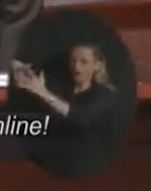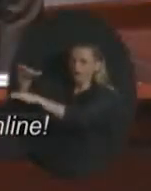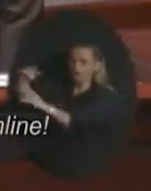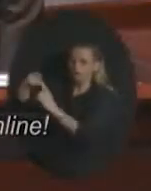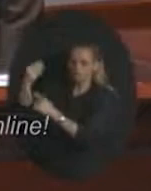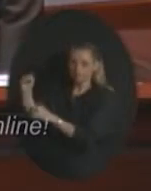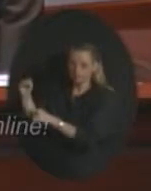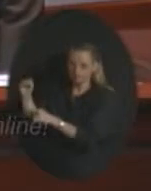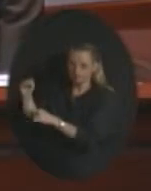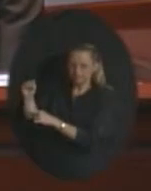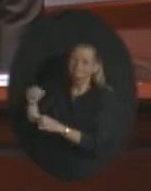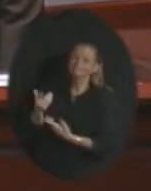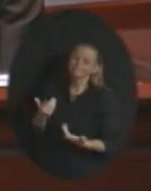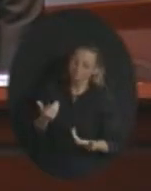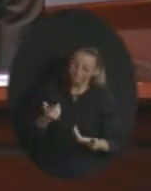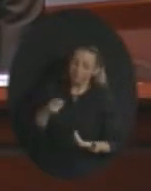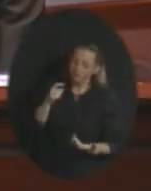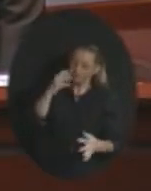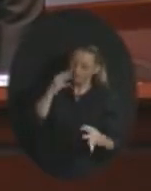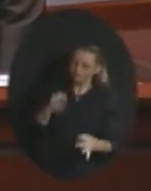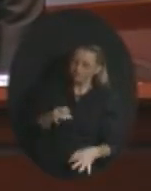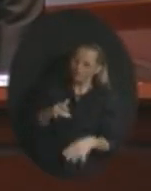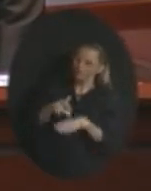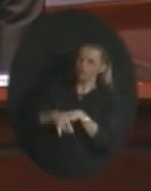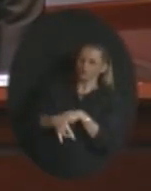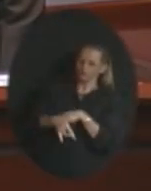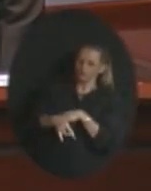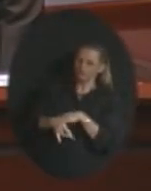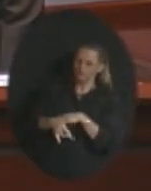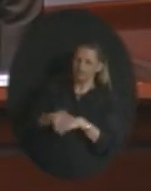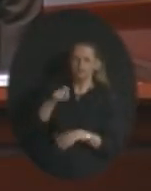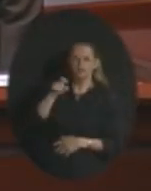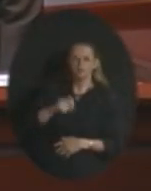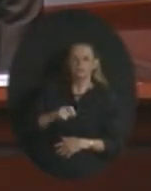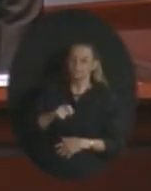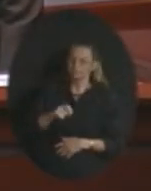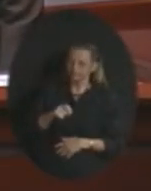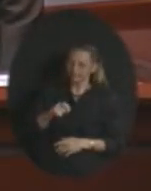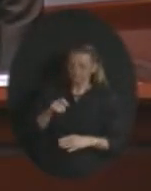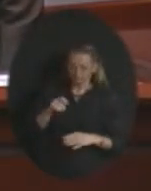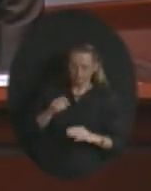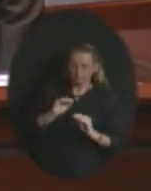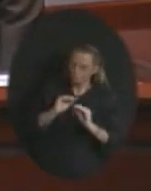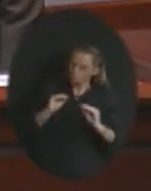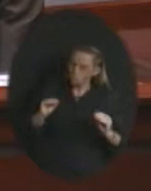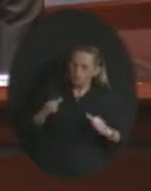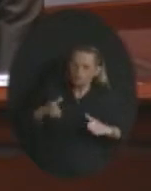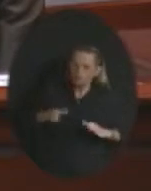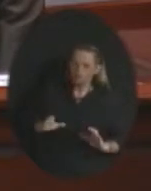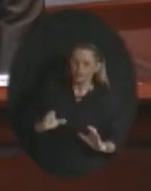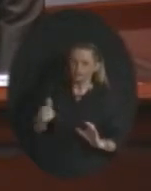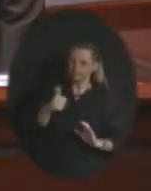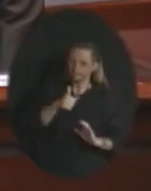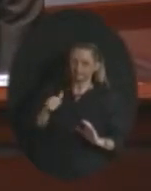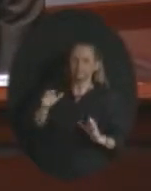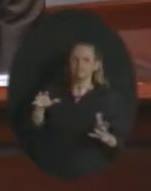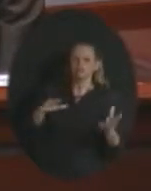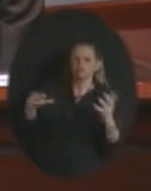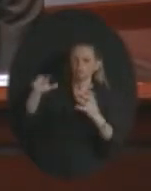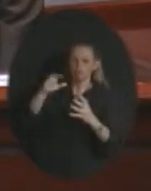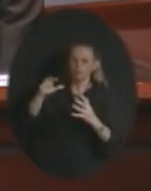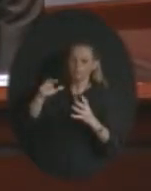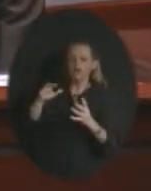can be absolutely no chance. Oh. I mean, I fully understand, but there are schools that have outside graduation, and on the right night, it's